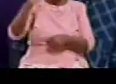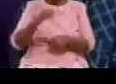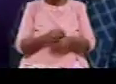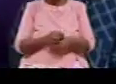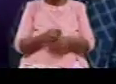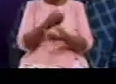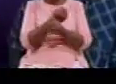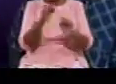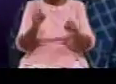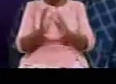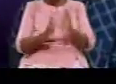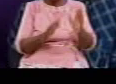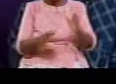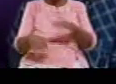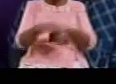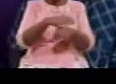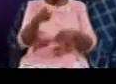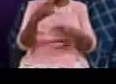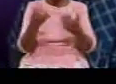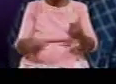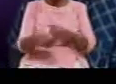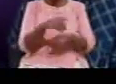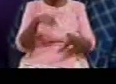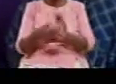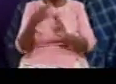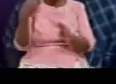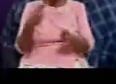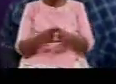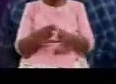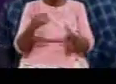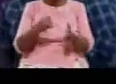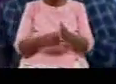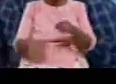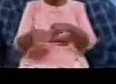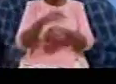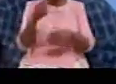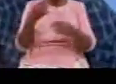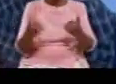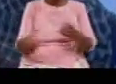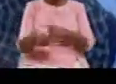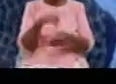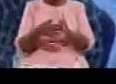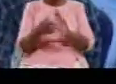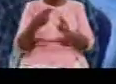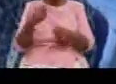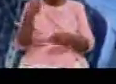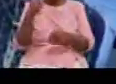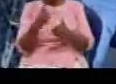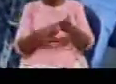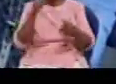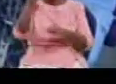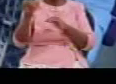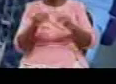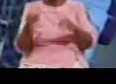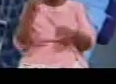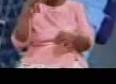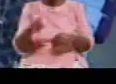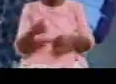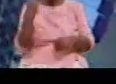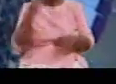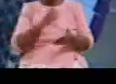today. I said his redemption plan covers you today. And look at what he will do. Look at verse 8.